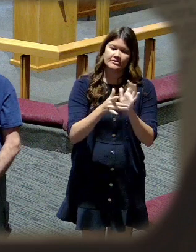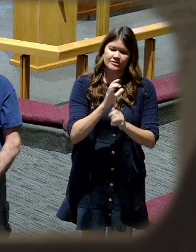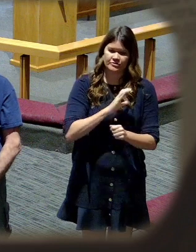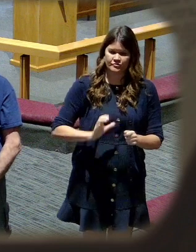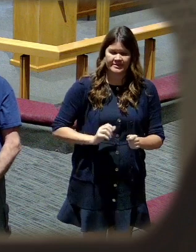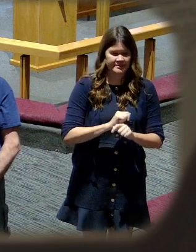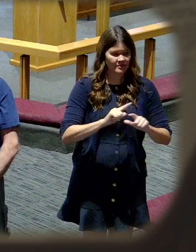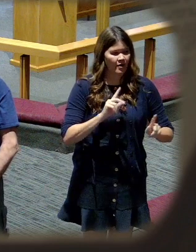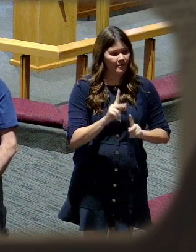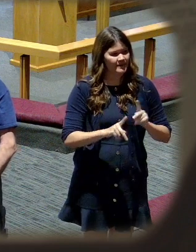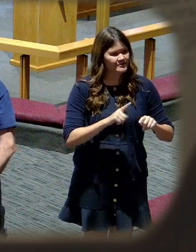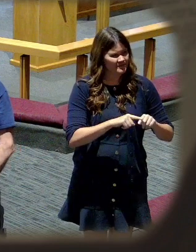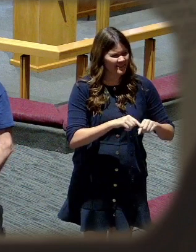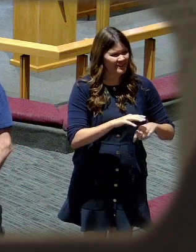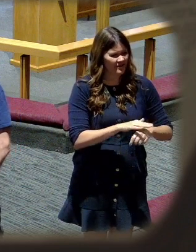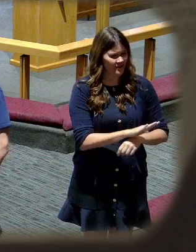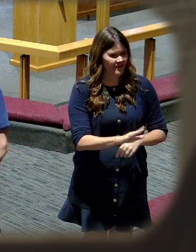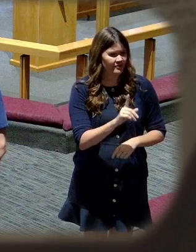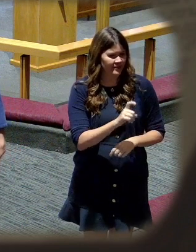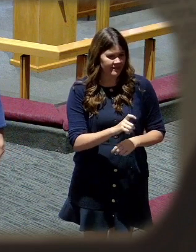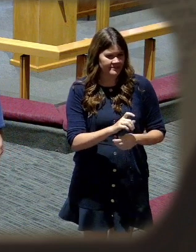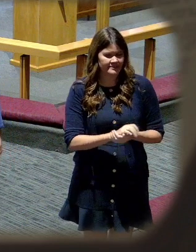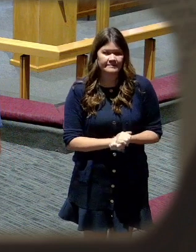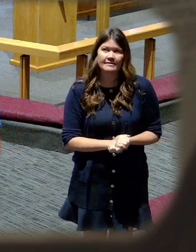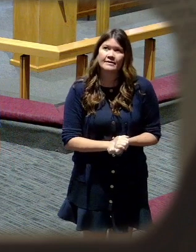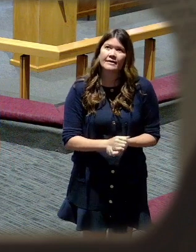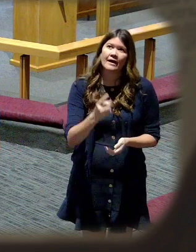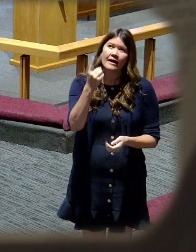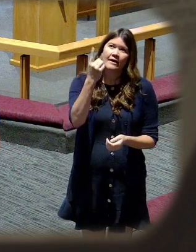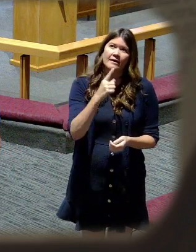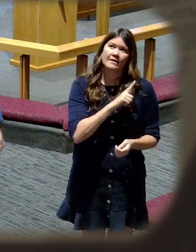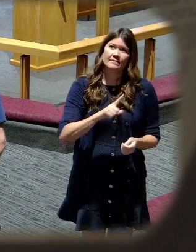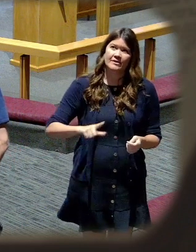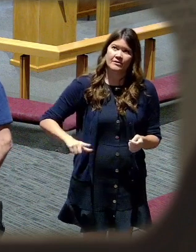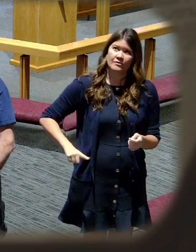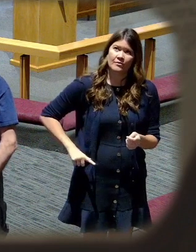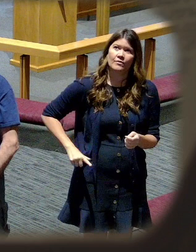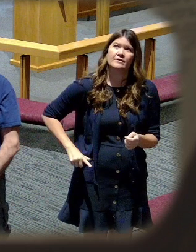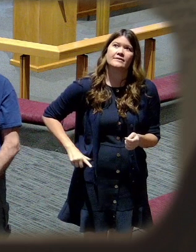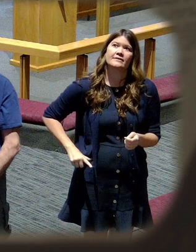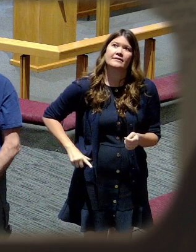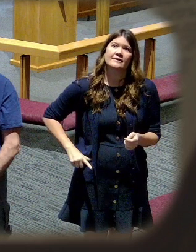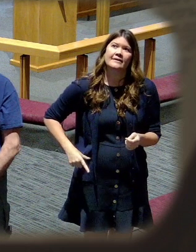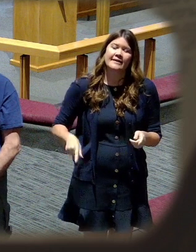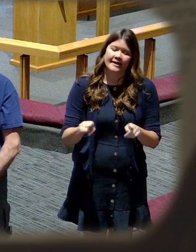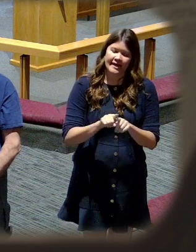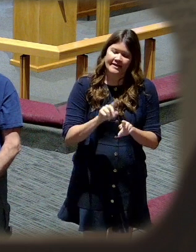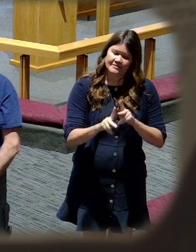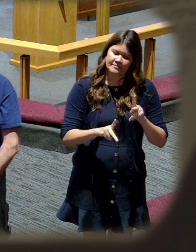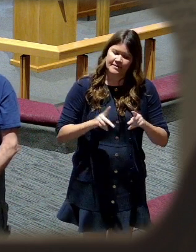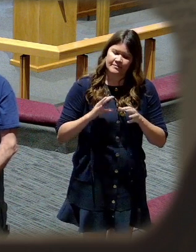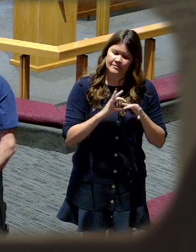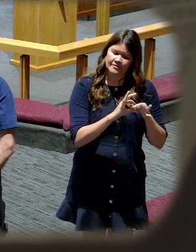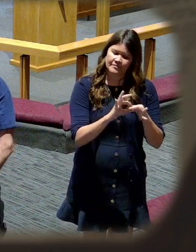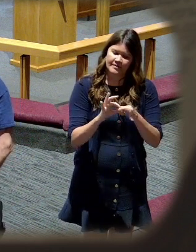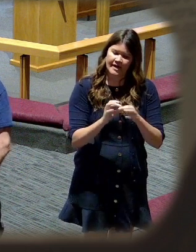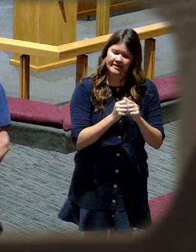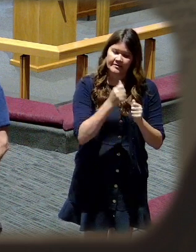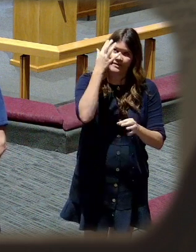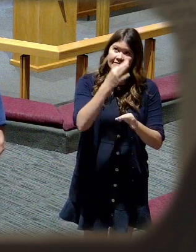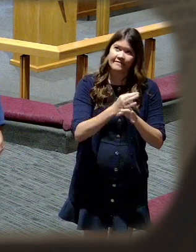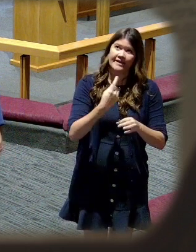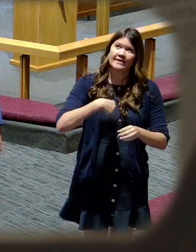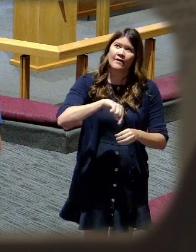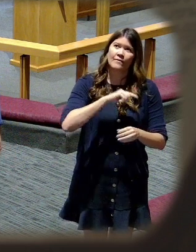people according to their needs. Come, O Lord, among us that as people united in faith, we may witness